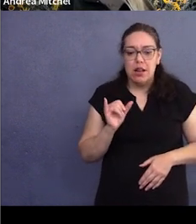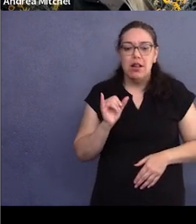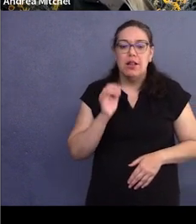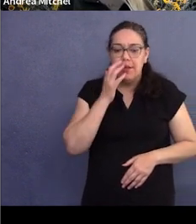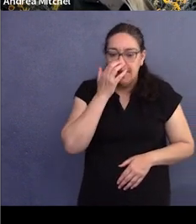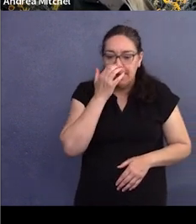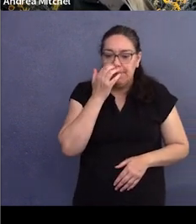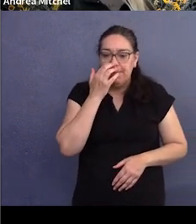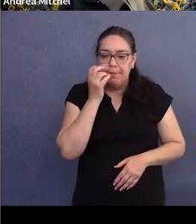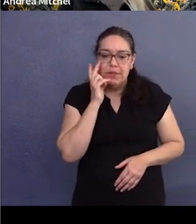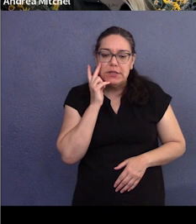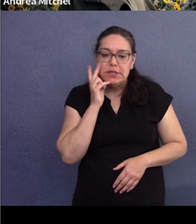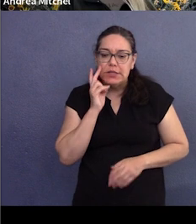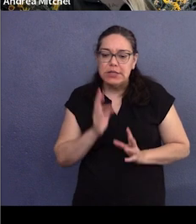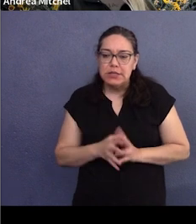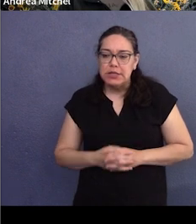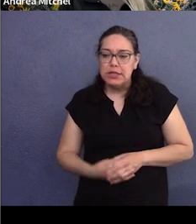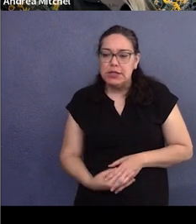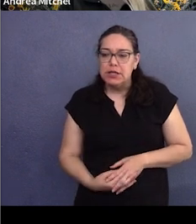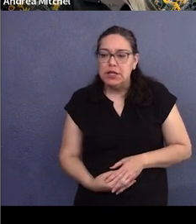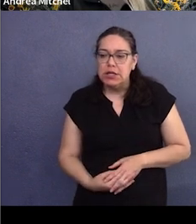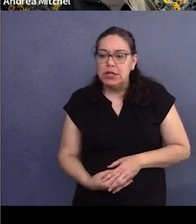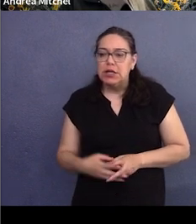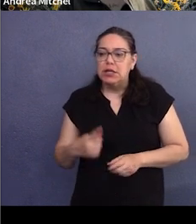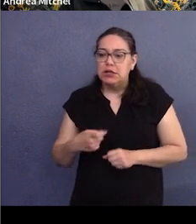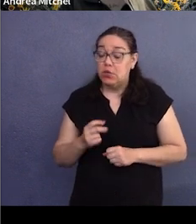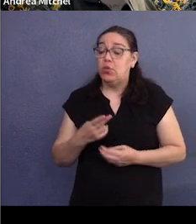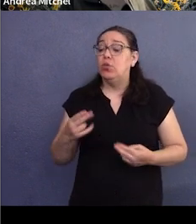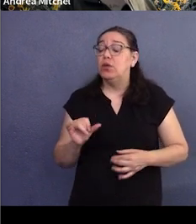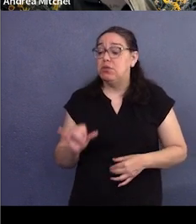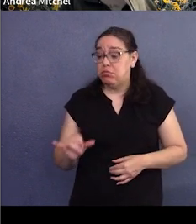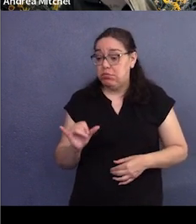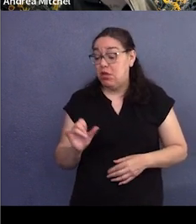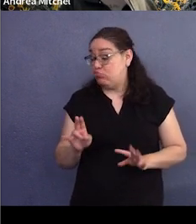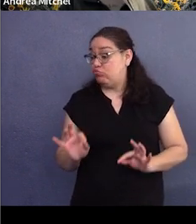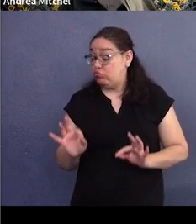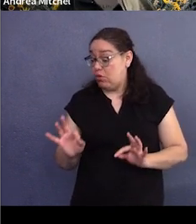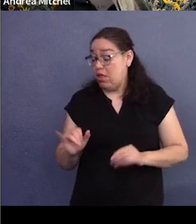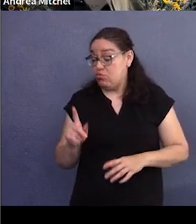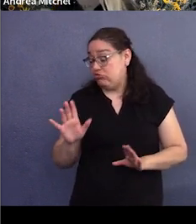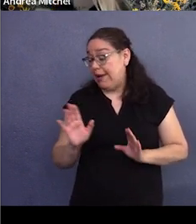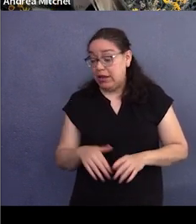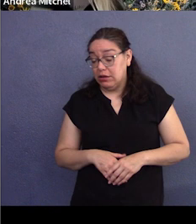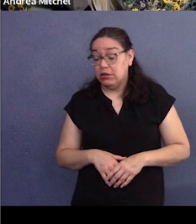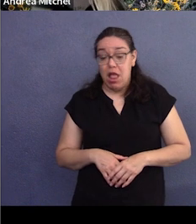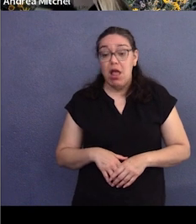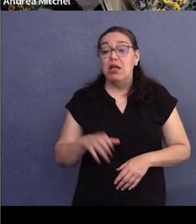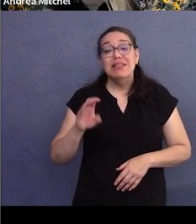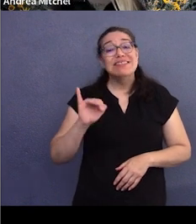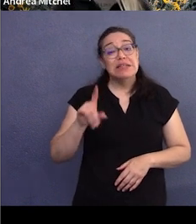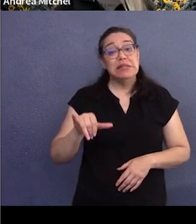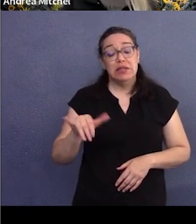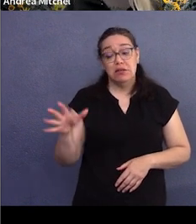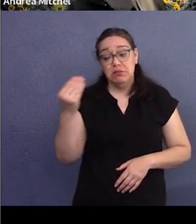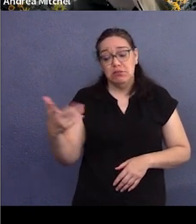have, let me see, oh, wow. Okay, that's great. Okay. Cindy, I